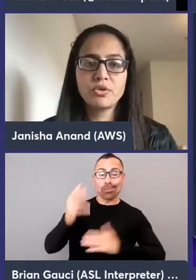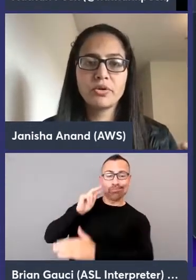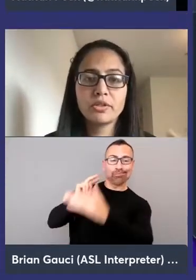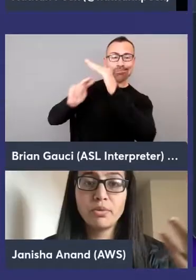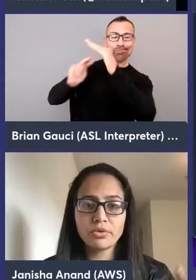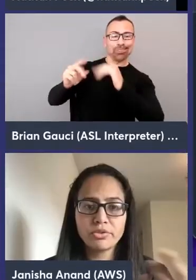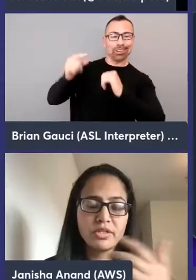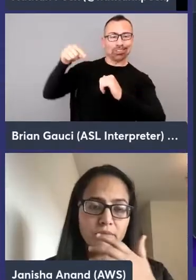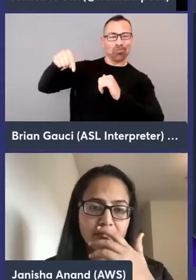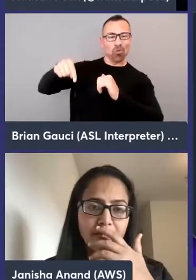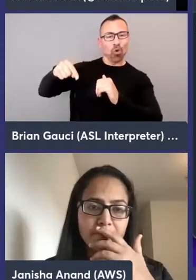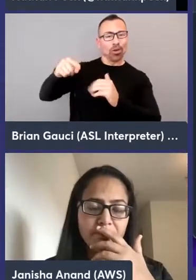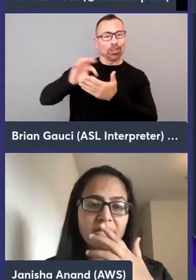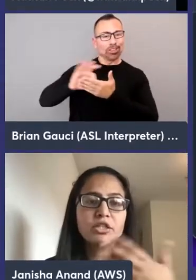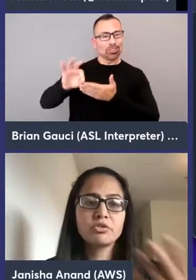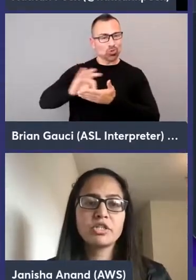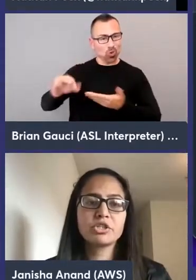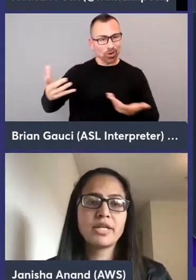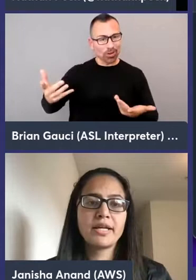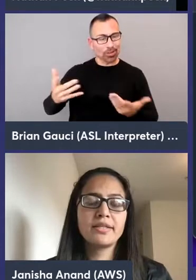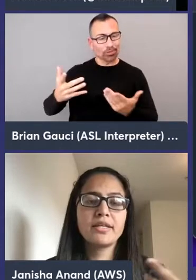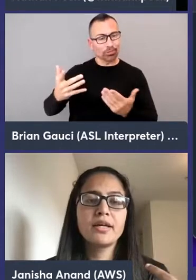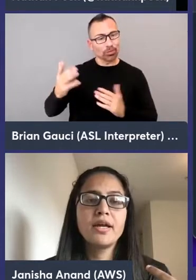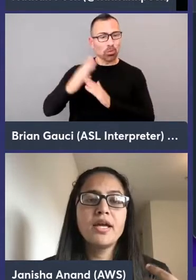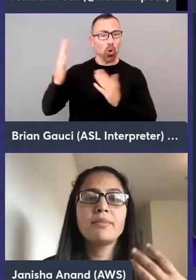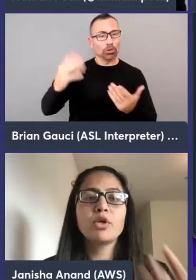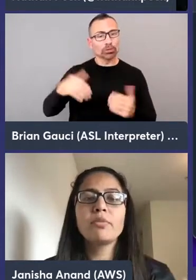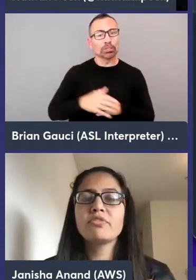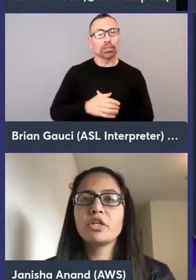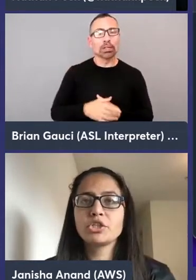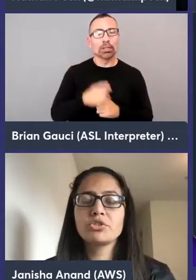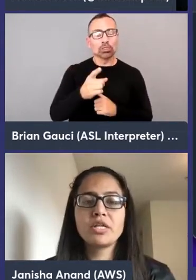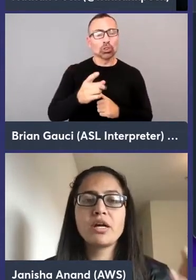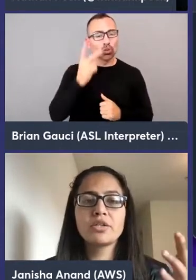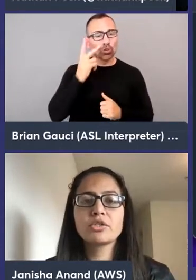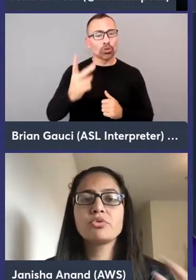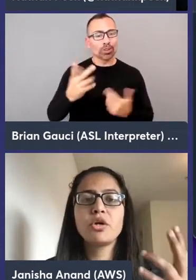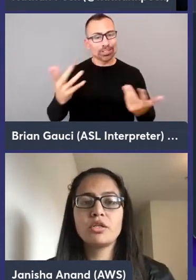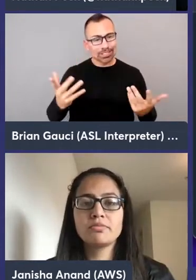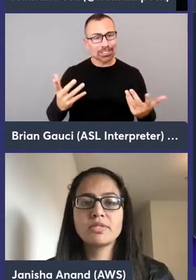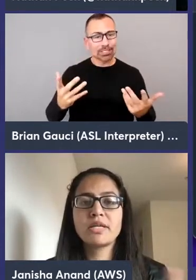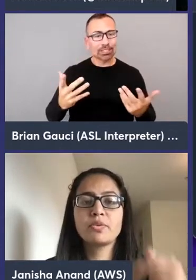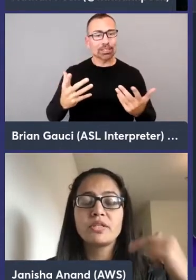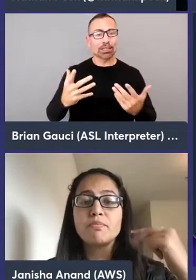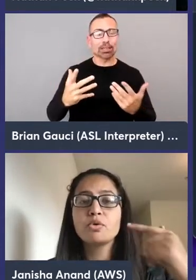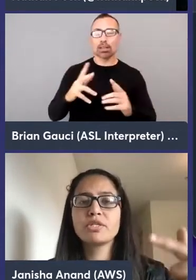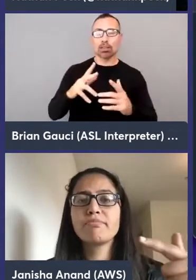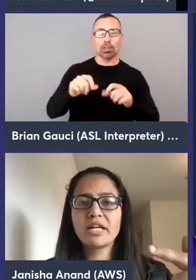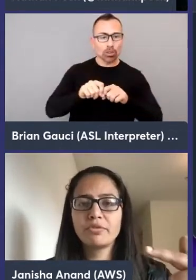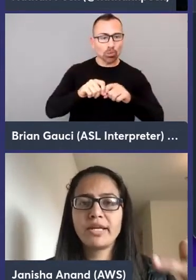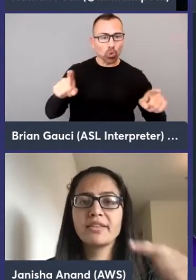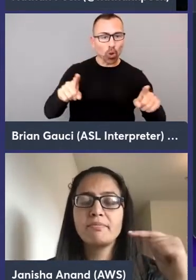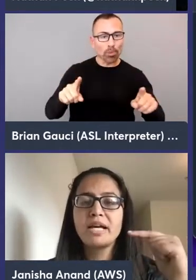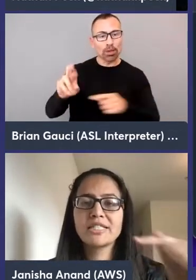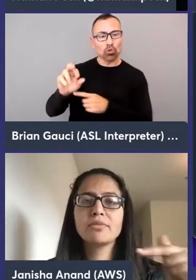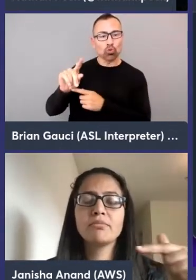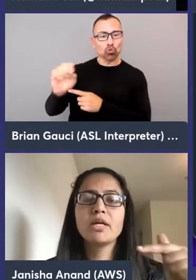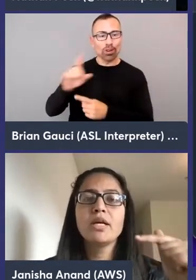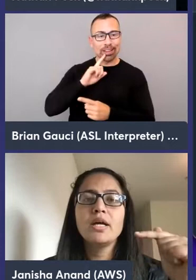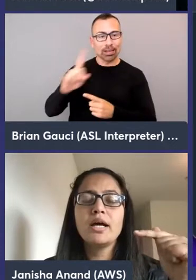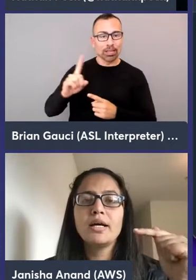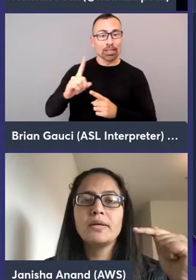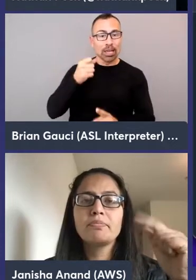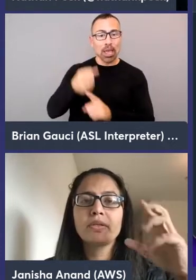F1 score the most. So here we see that the duration and the employment variation rate are the 2 columns that were the most impactful, had the